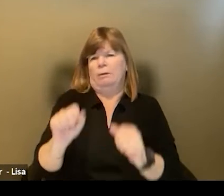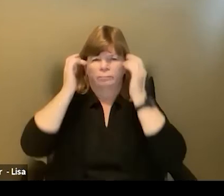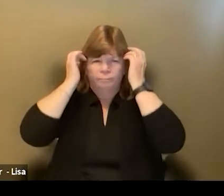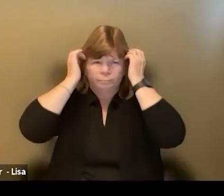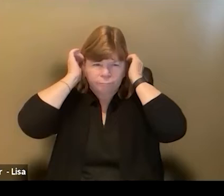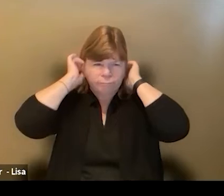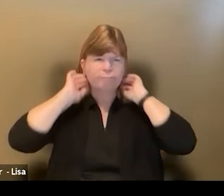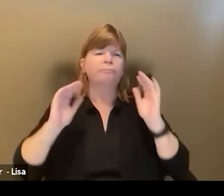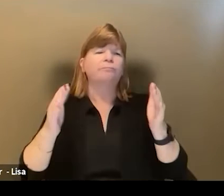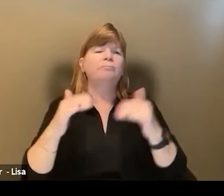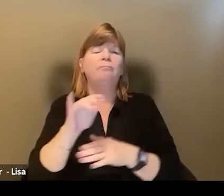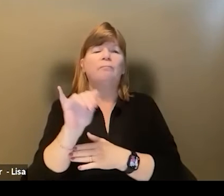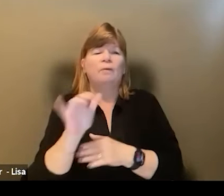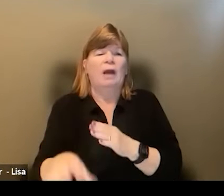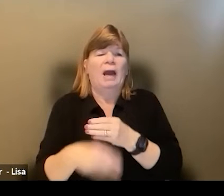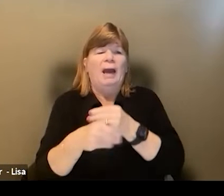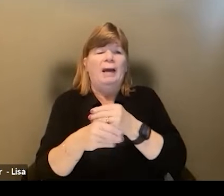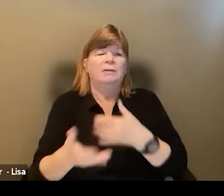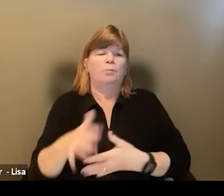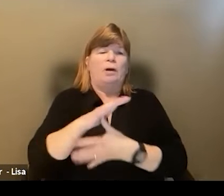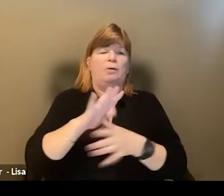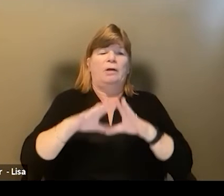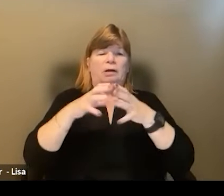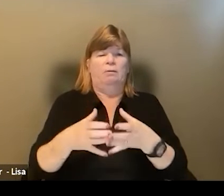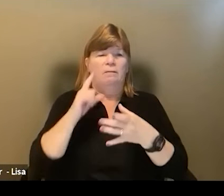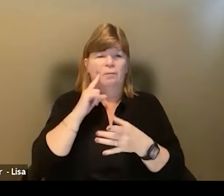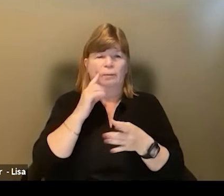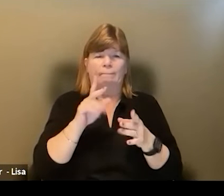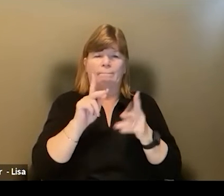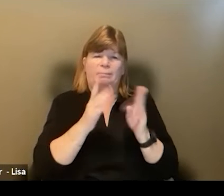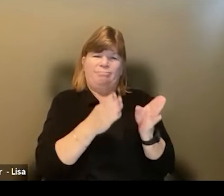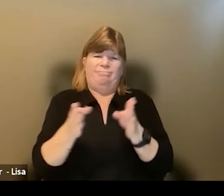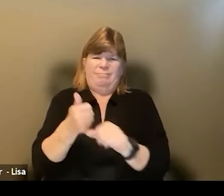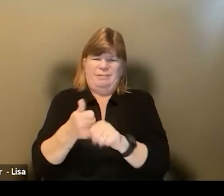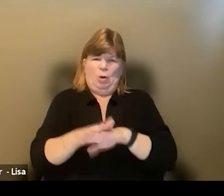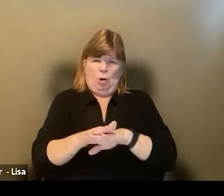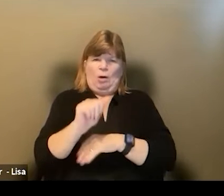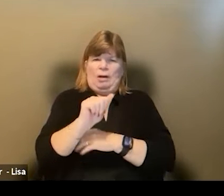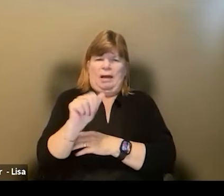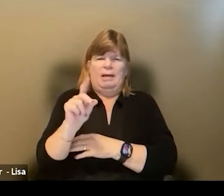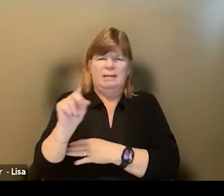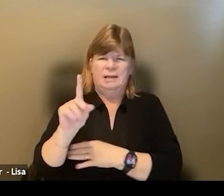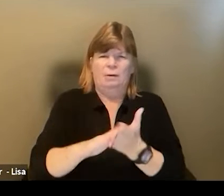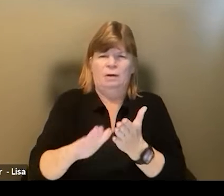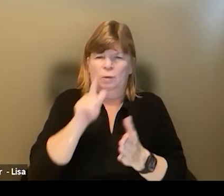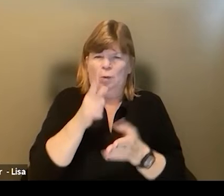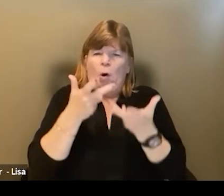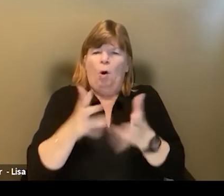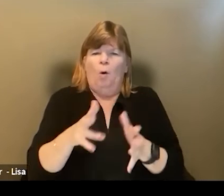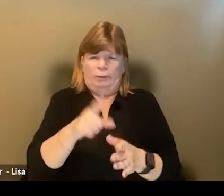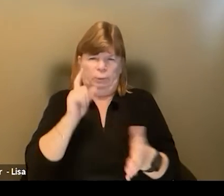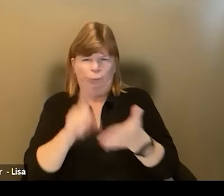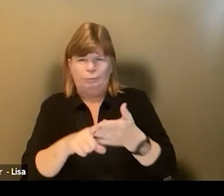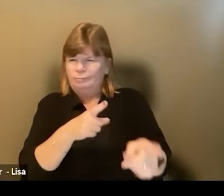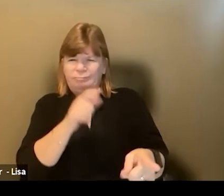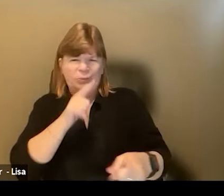so. This also adds a priority category for individuals currently on the age and disabled waiver who are subsequently found